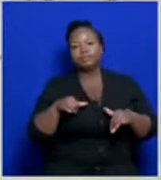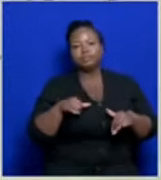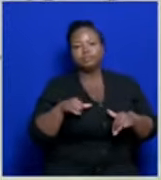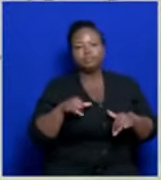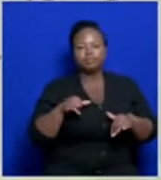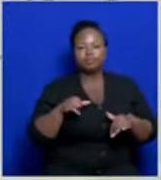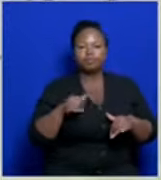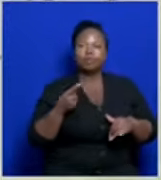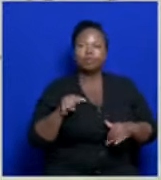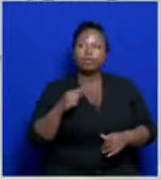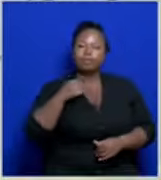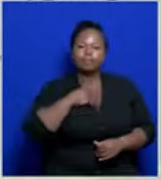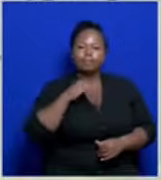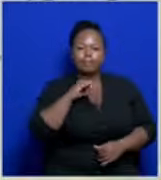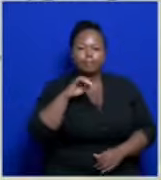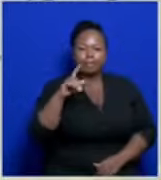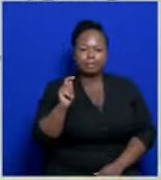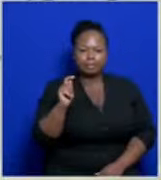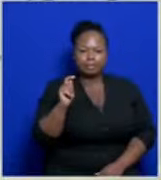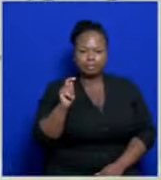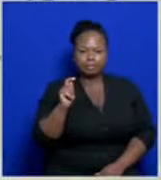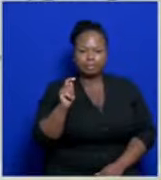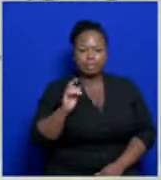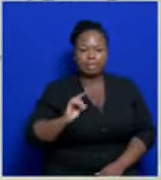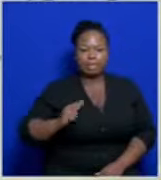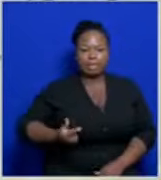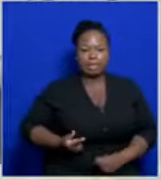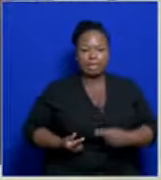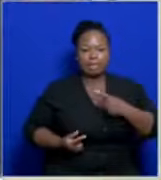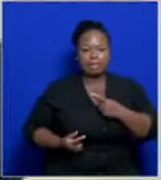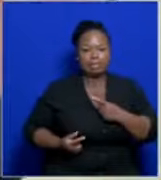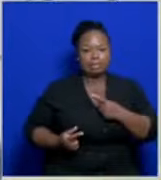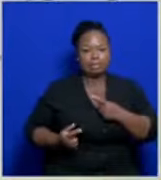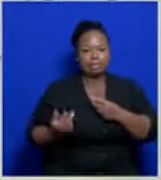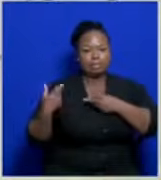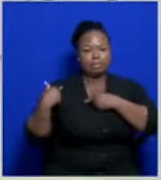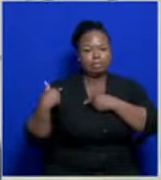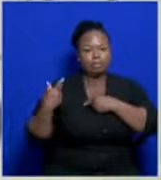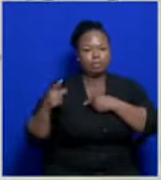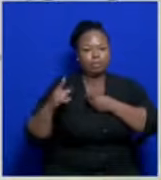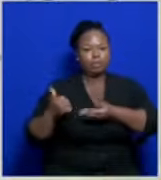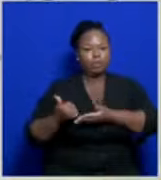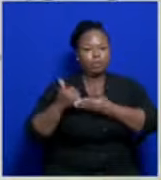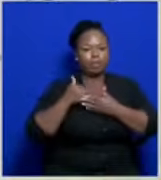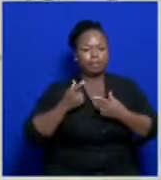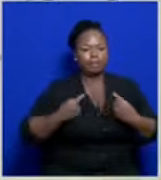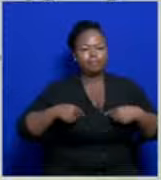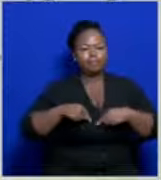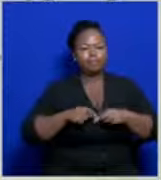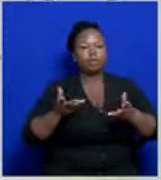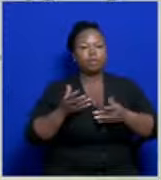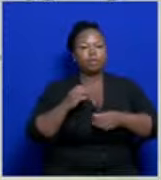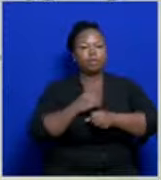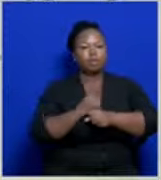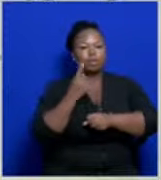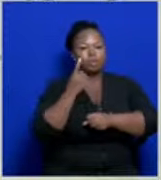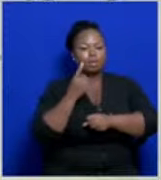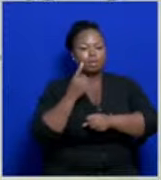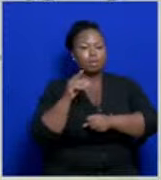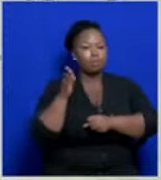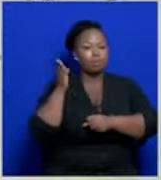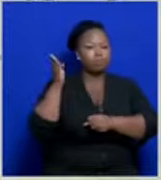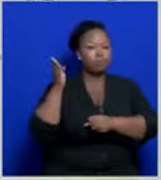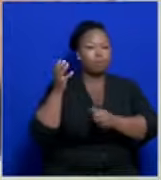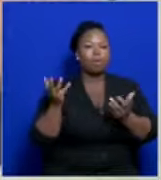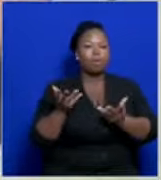IT, our lady who is assisting us in Gauteng. She's based in Pretoria